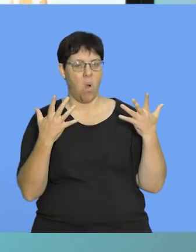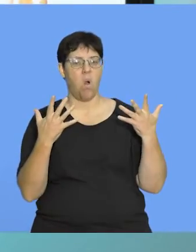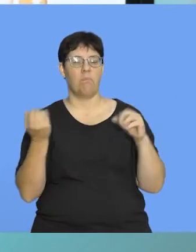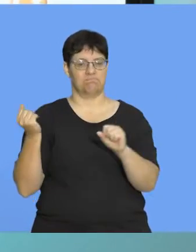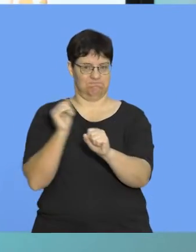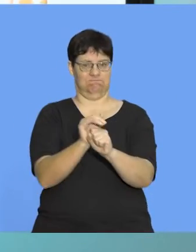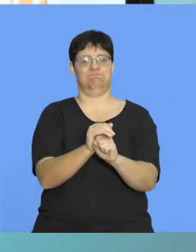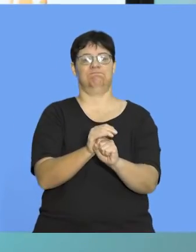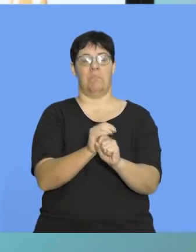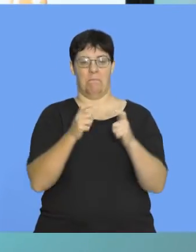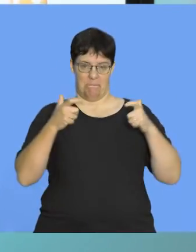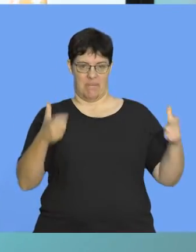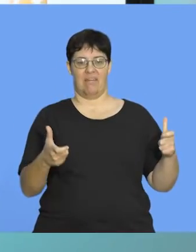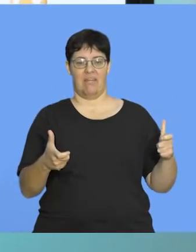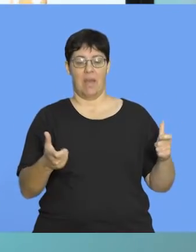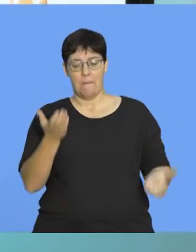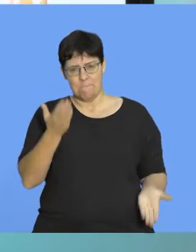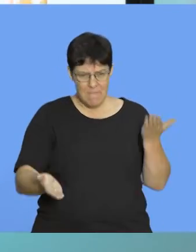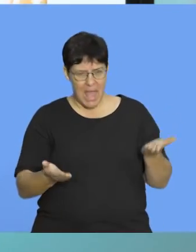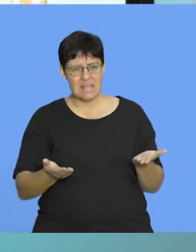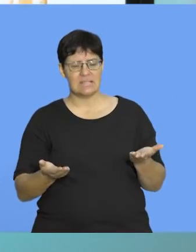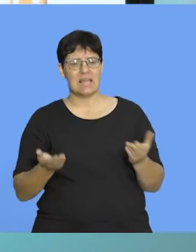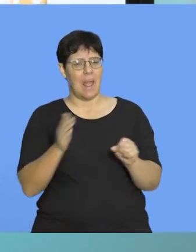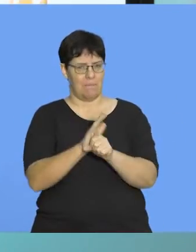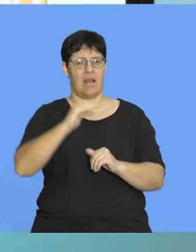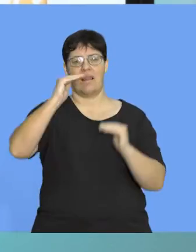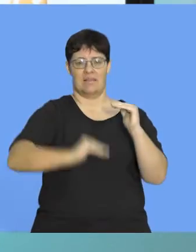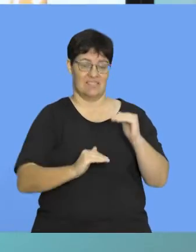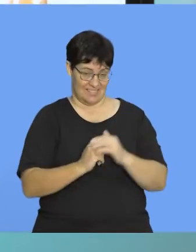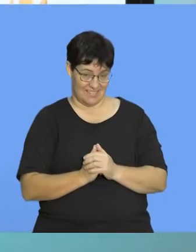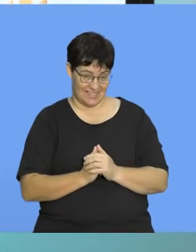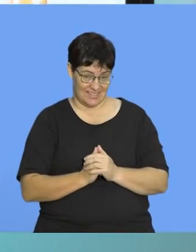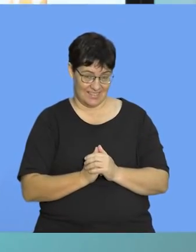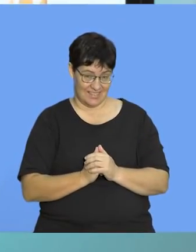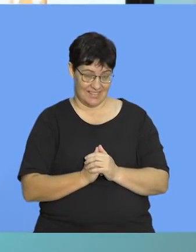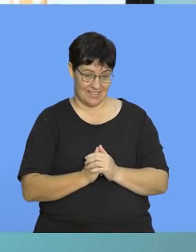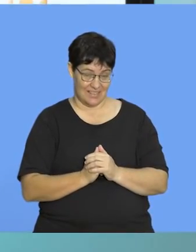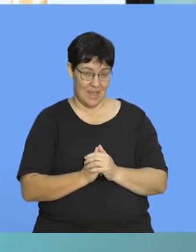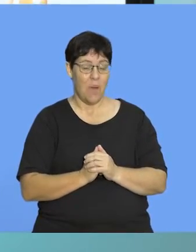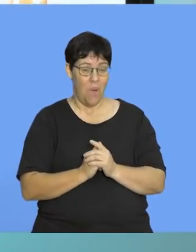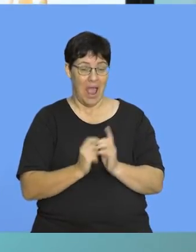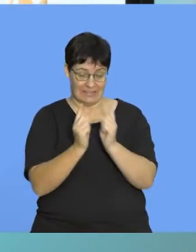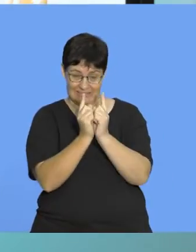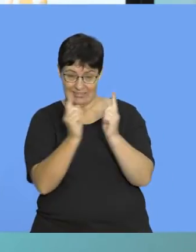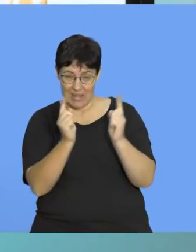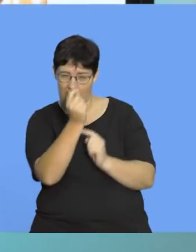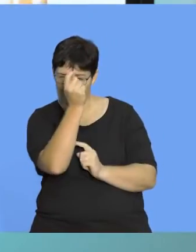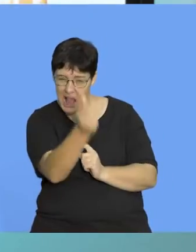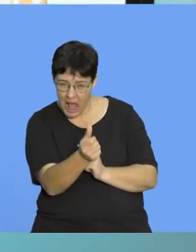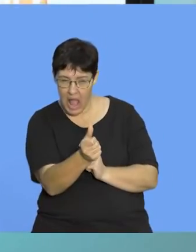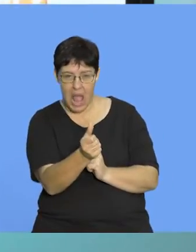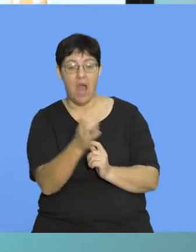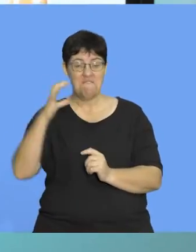bigger role to play than mass, because a small change in distance makes a